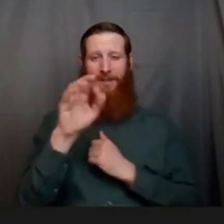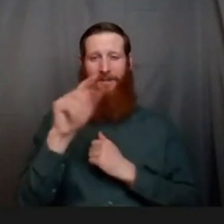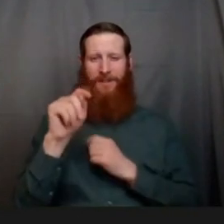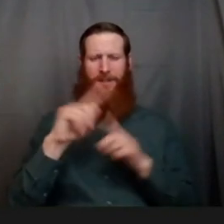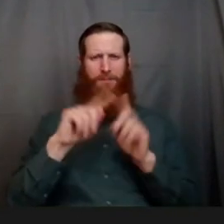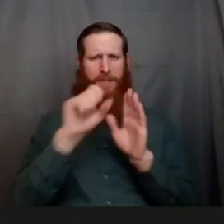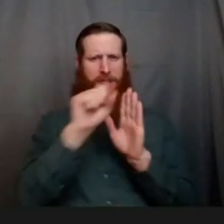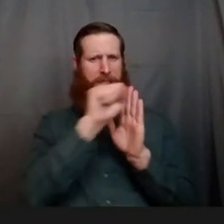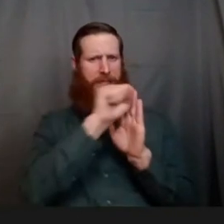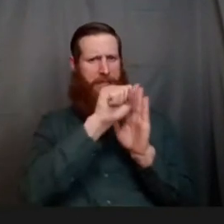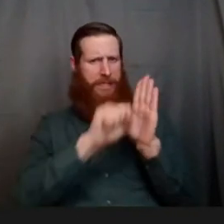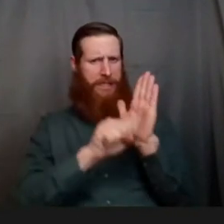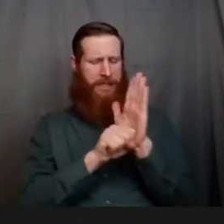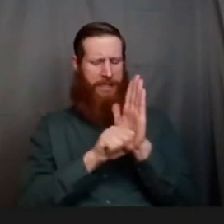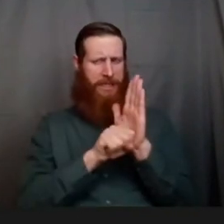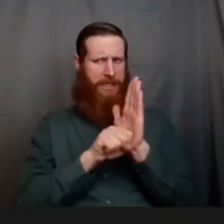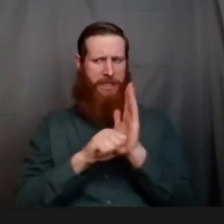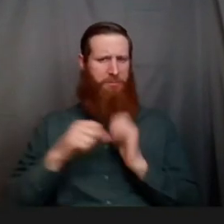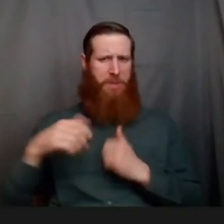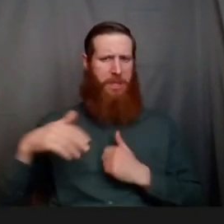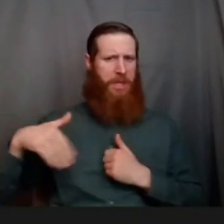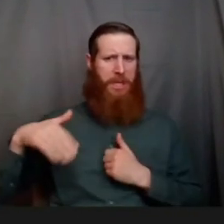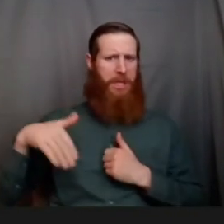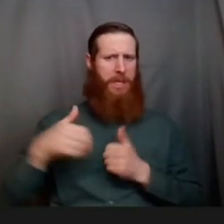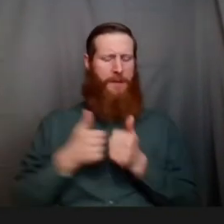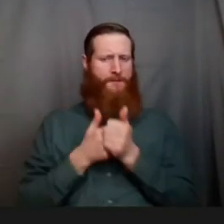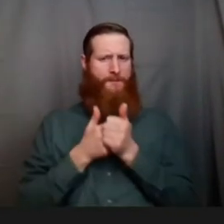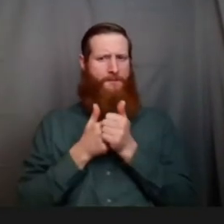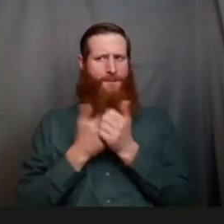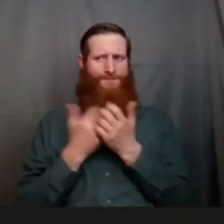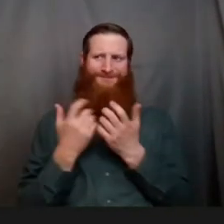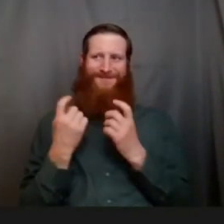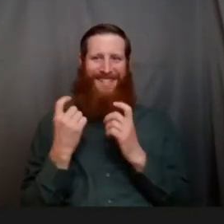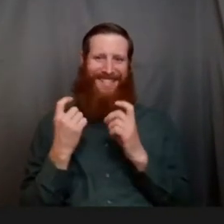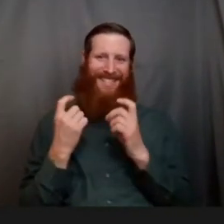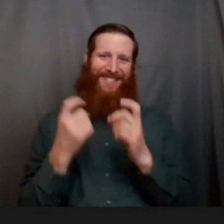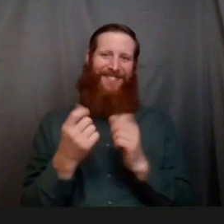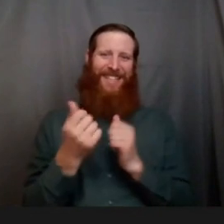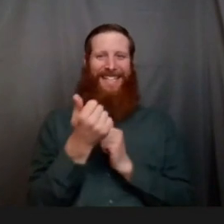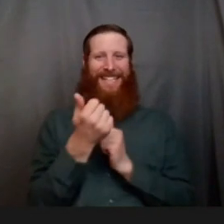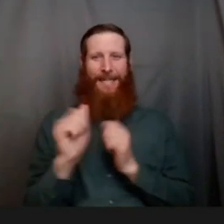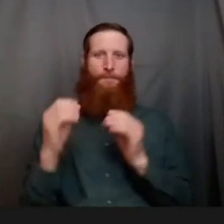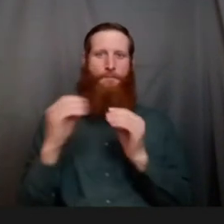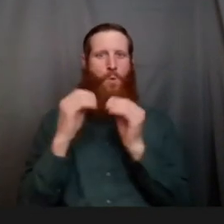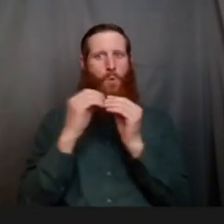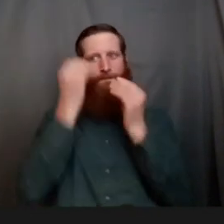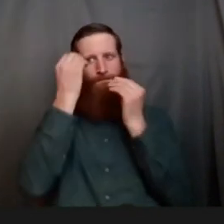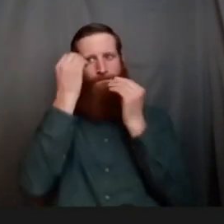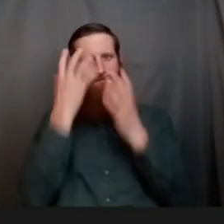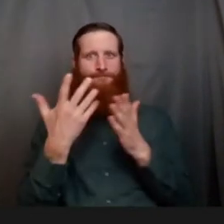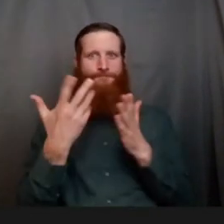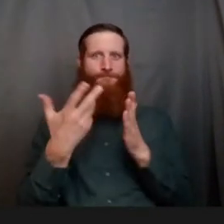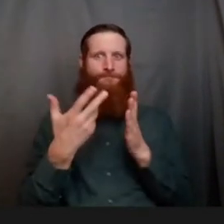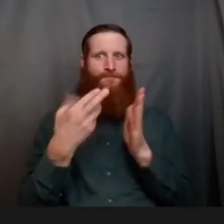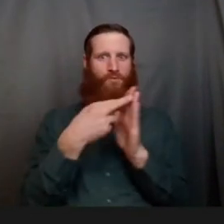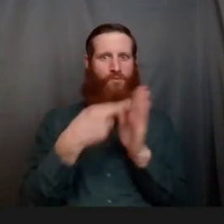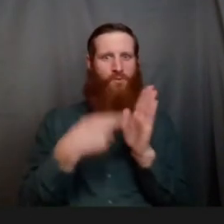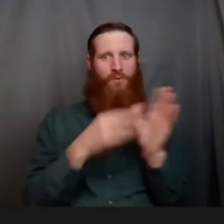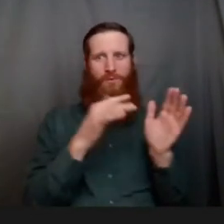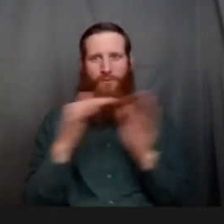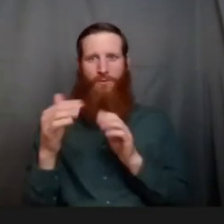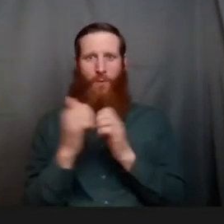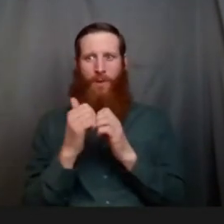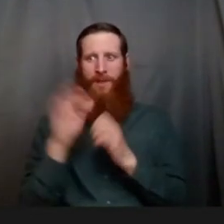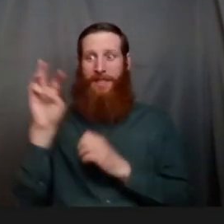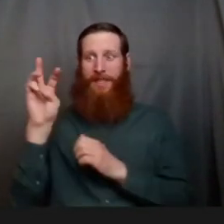yet followed or given any further guidance about decreasing the 3 feet. And I also, you know,